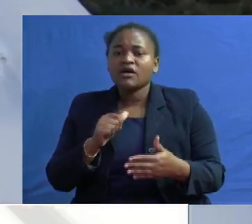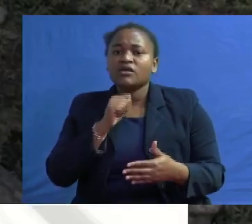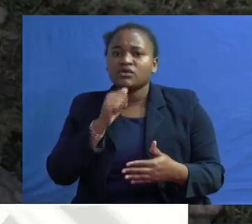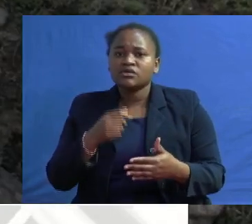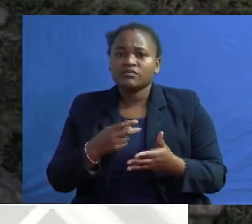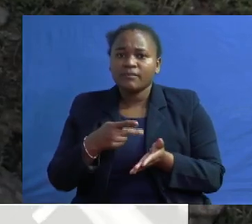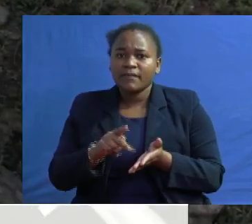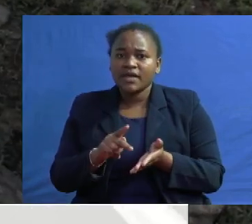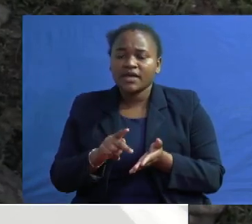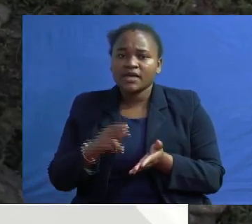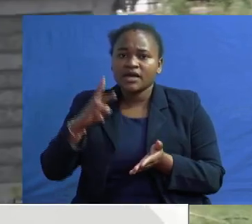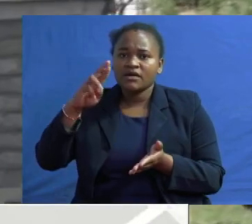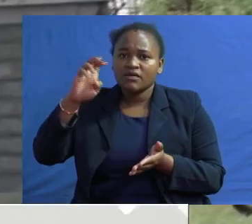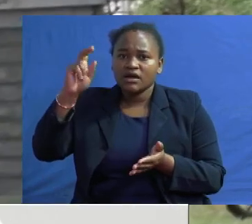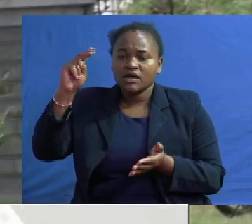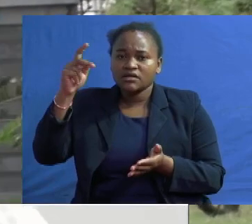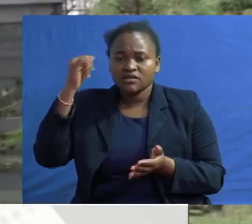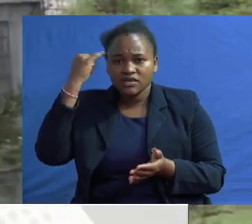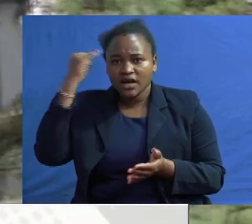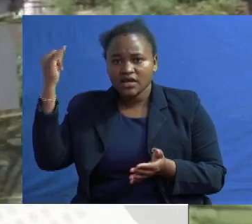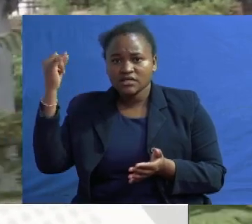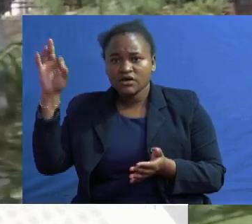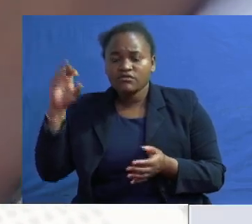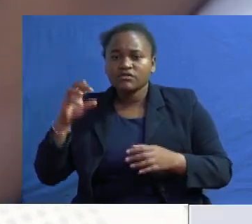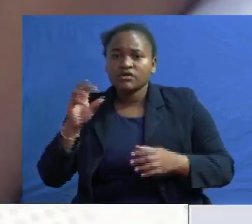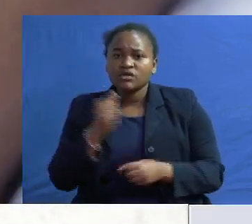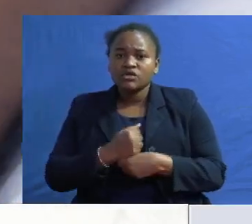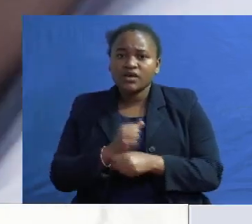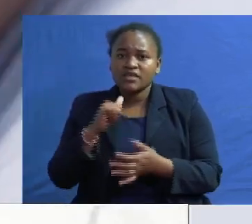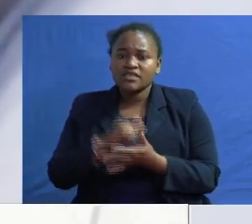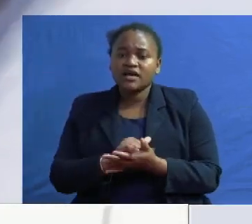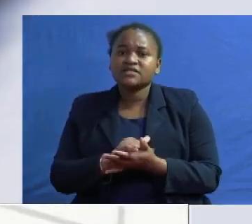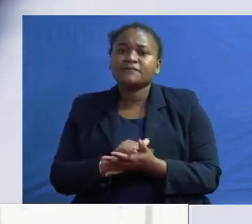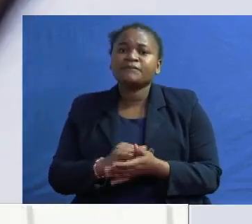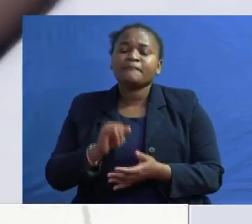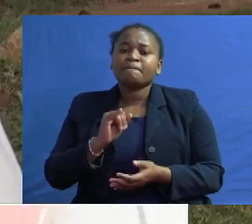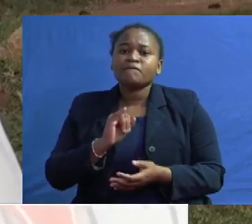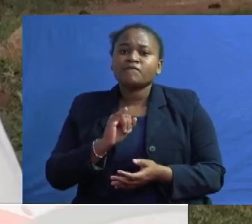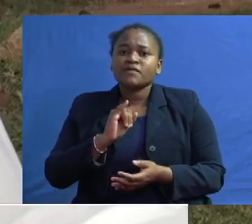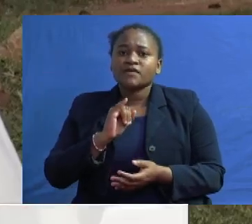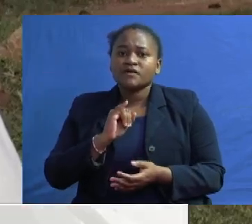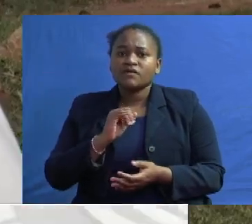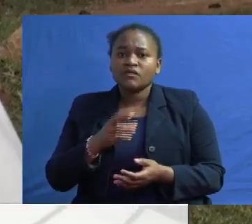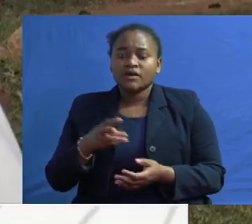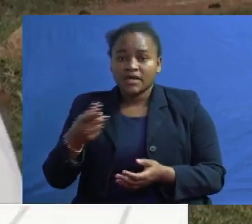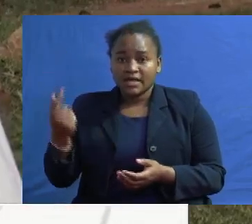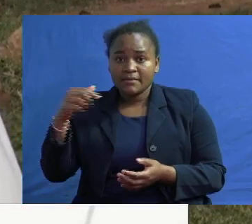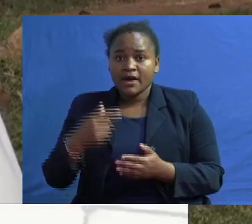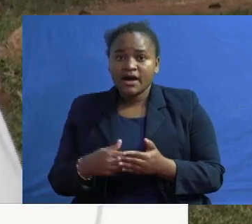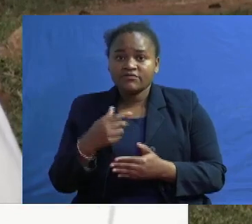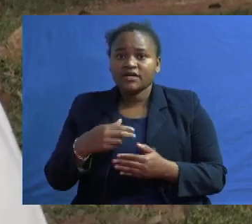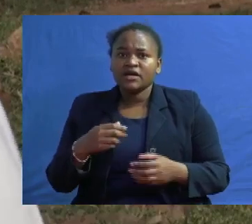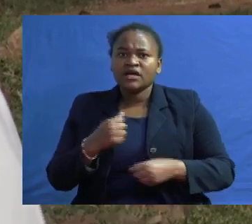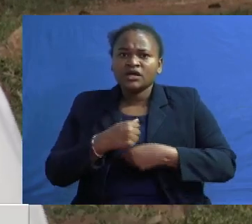business premises. Idea kufanya massage outdoor kwa msitu ama mahali tu open ilikuja after kufanya